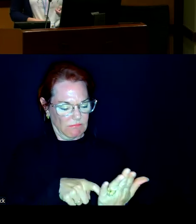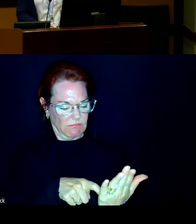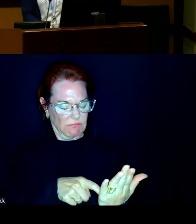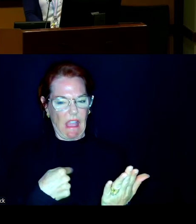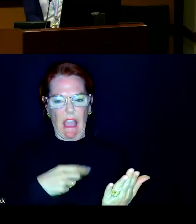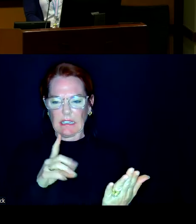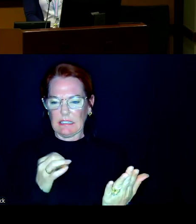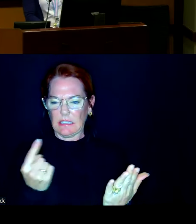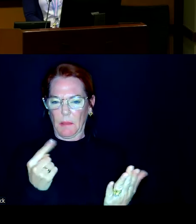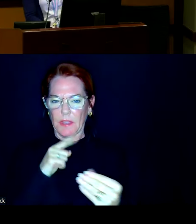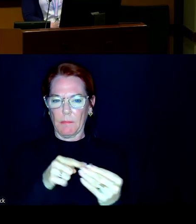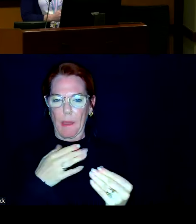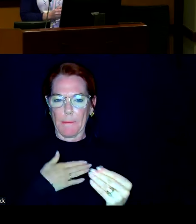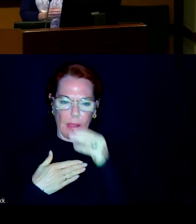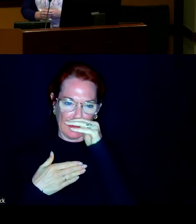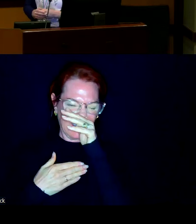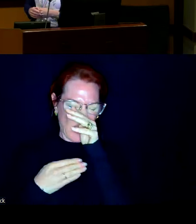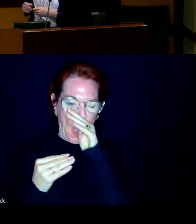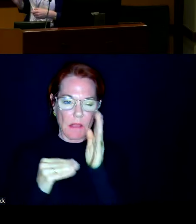gonna sit well with me.